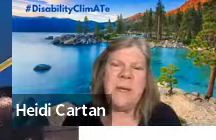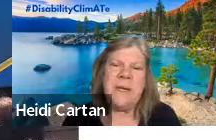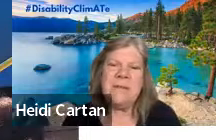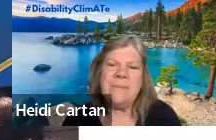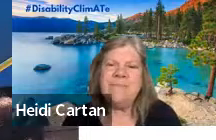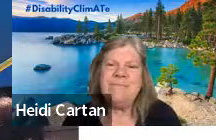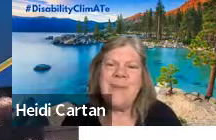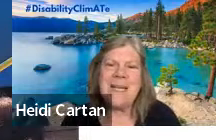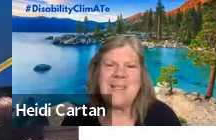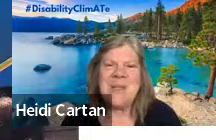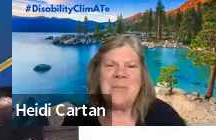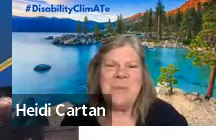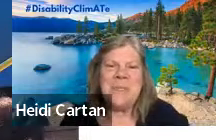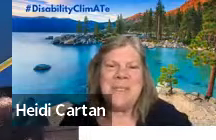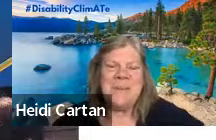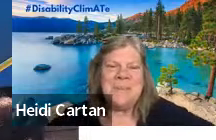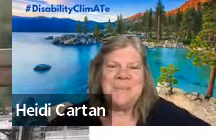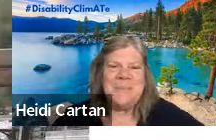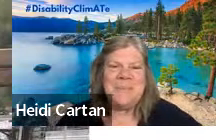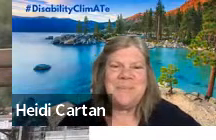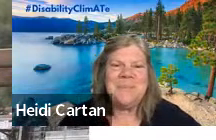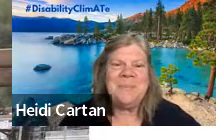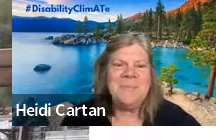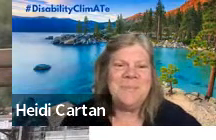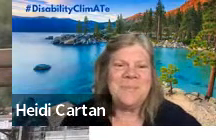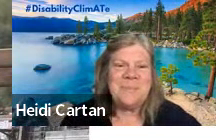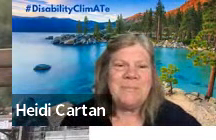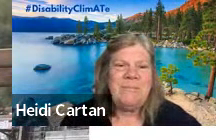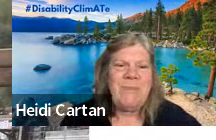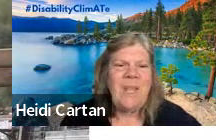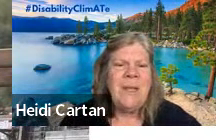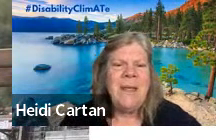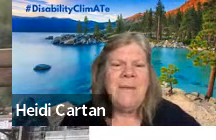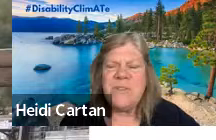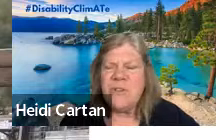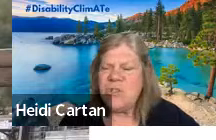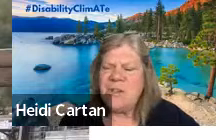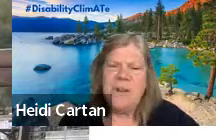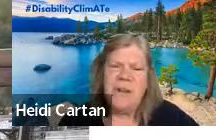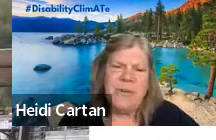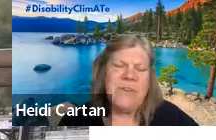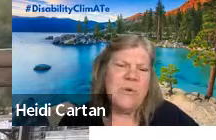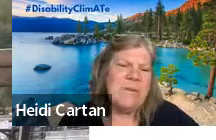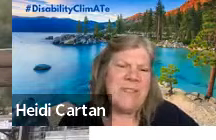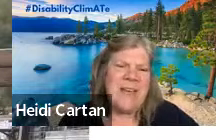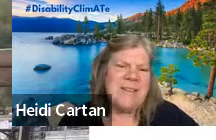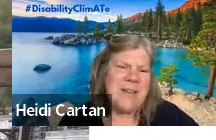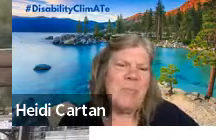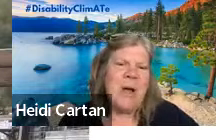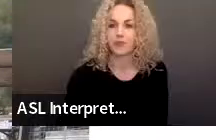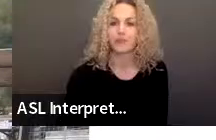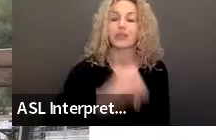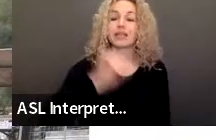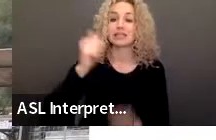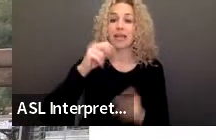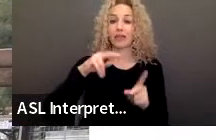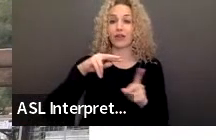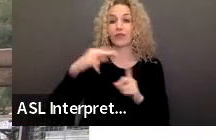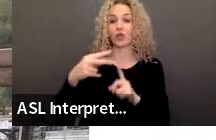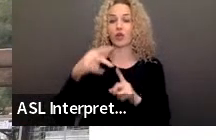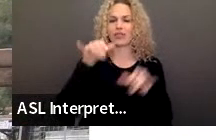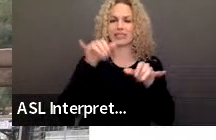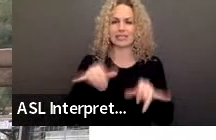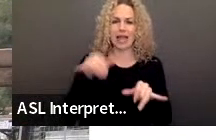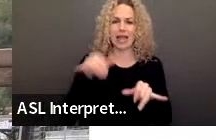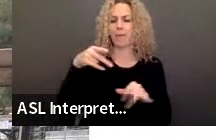into those raised beds. Next slide, please. This is just another view of that same potting